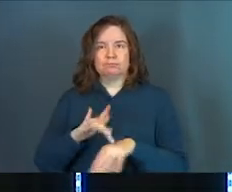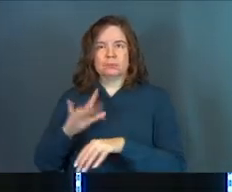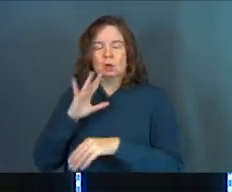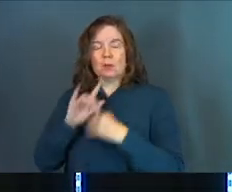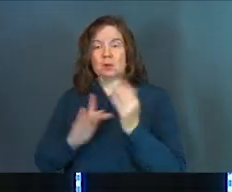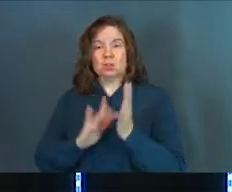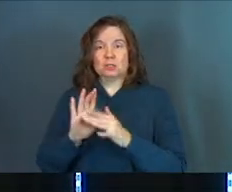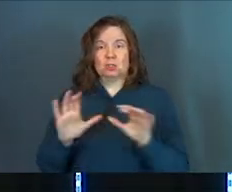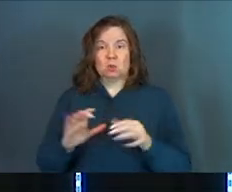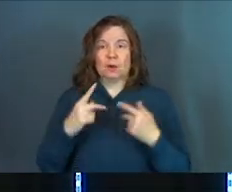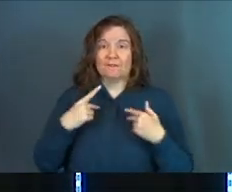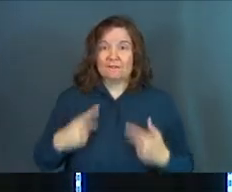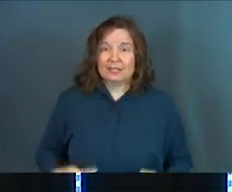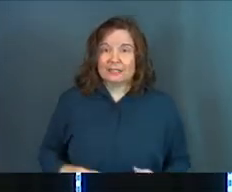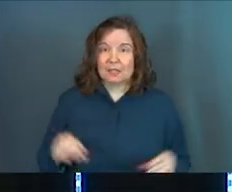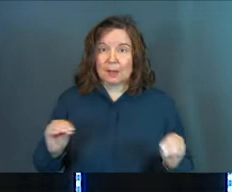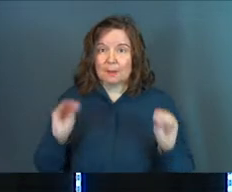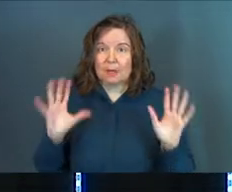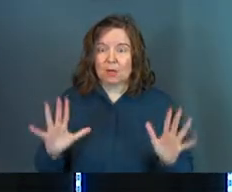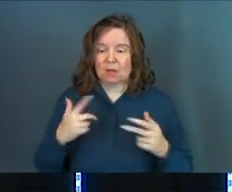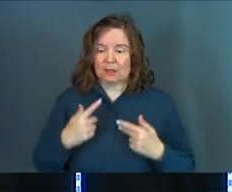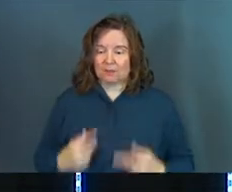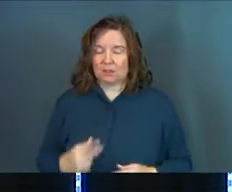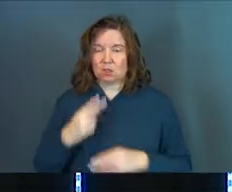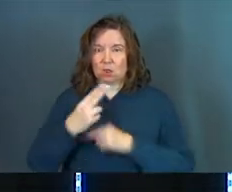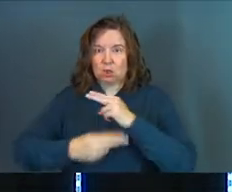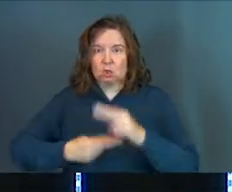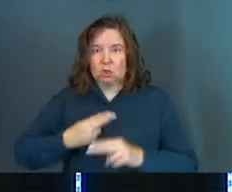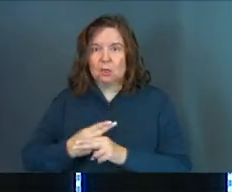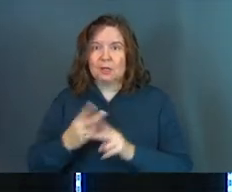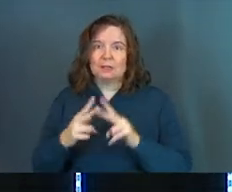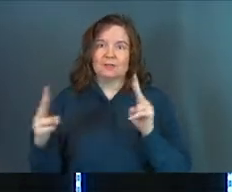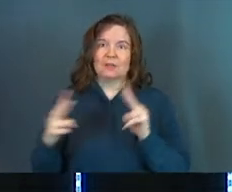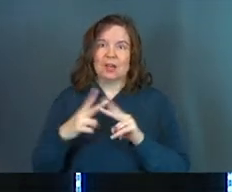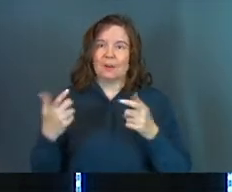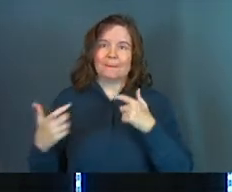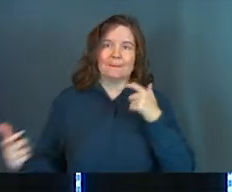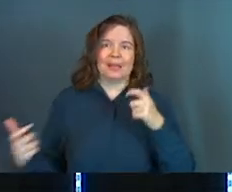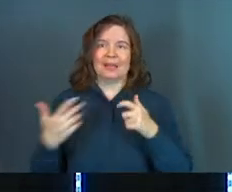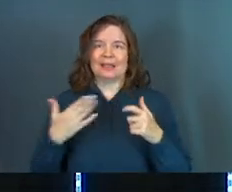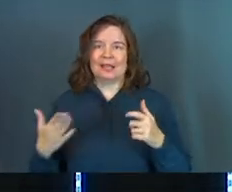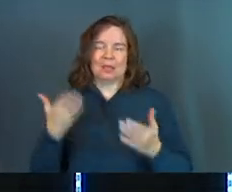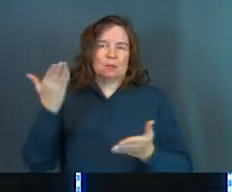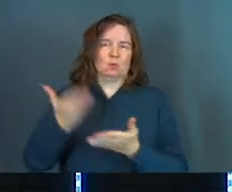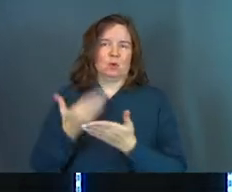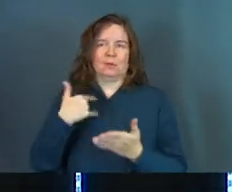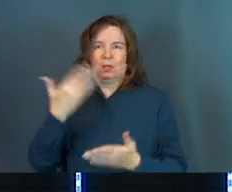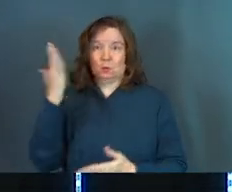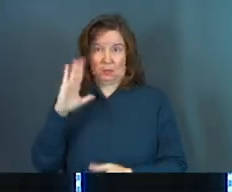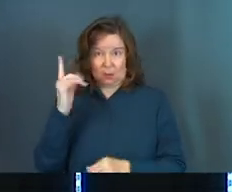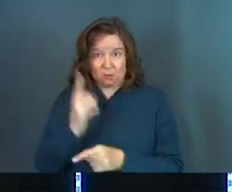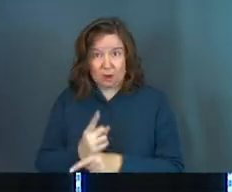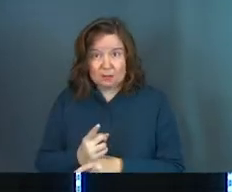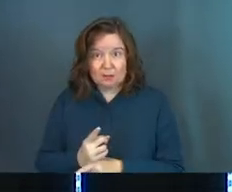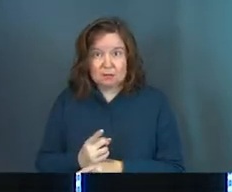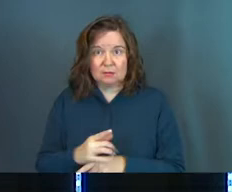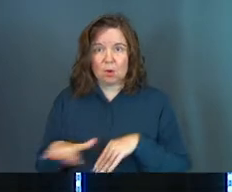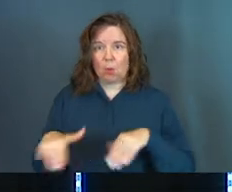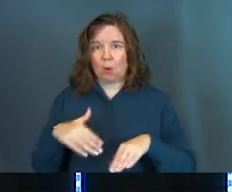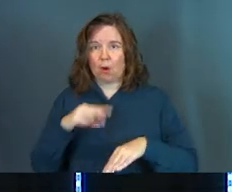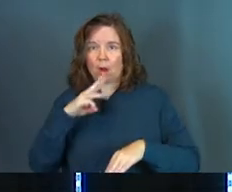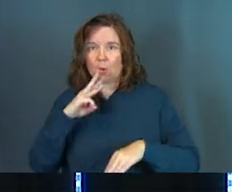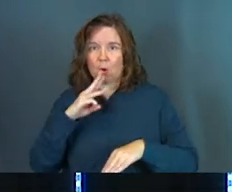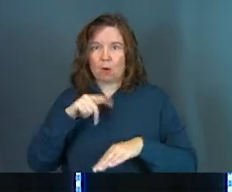about Jesus doing some physical miracle in the physical universe, and it was this very big thing, proof that he was God, right? Walk on